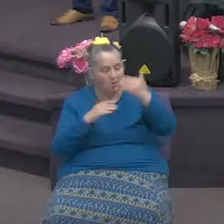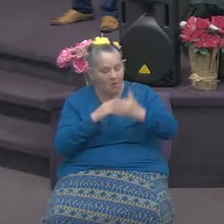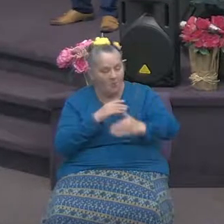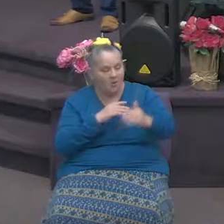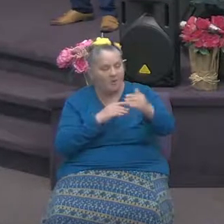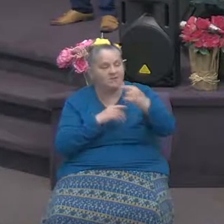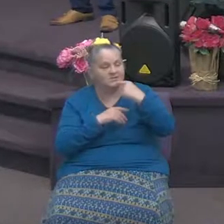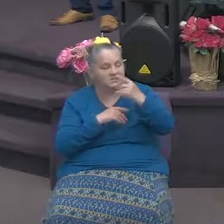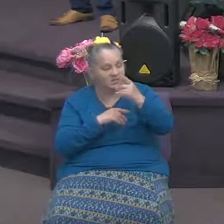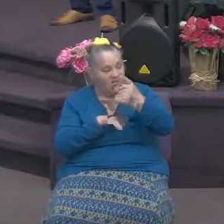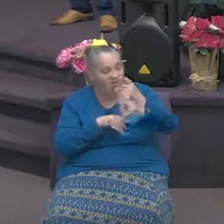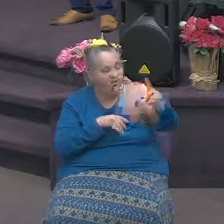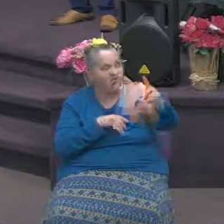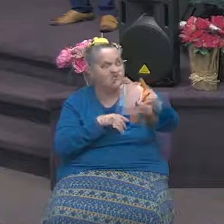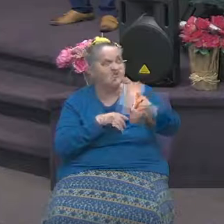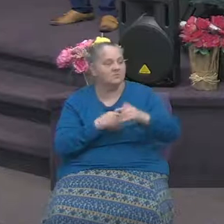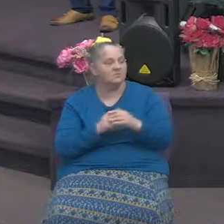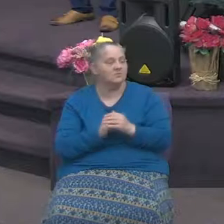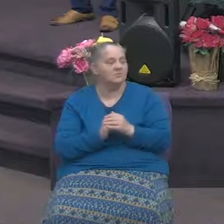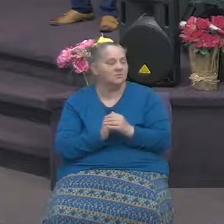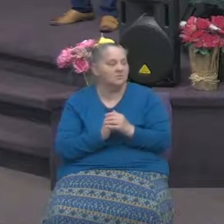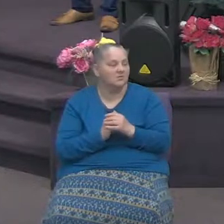forward, saith the Lord.